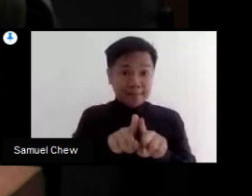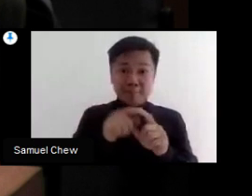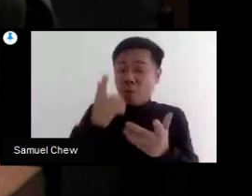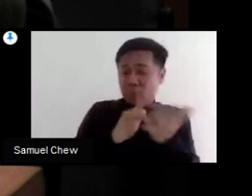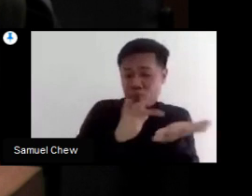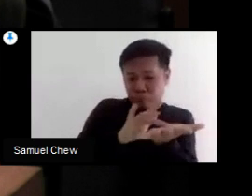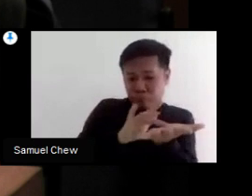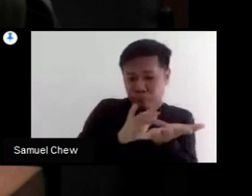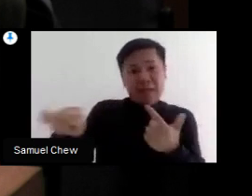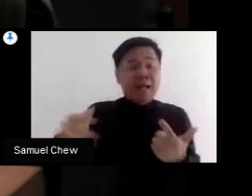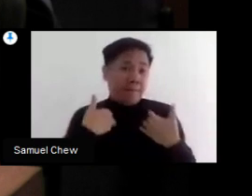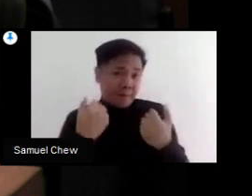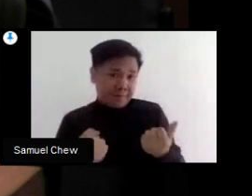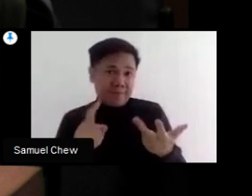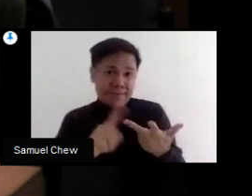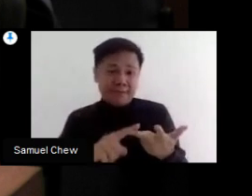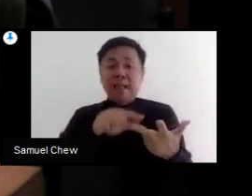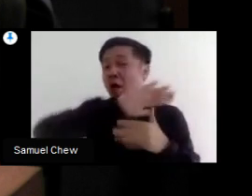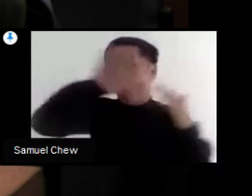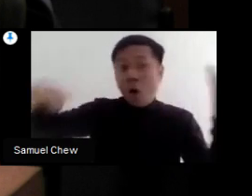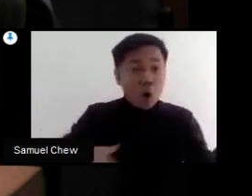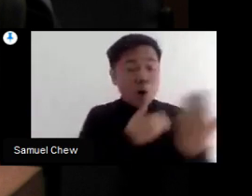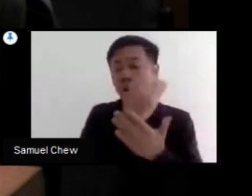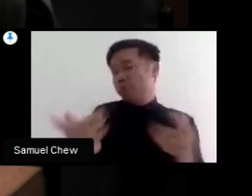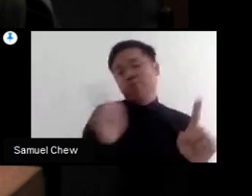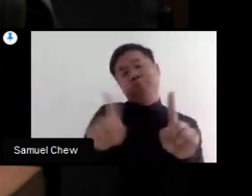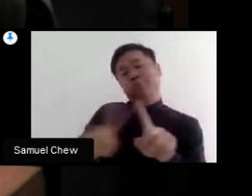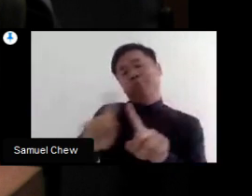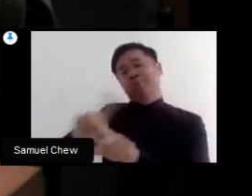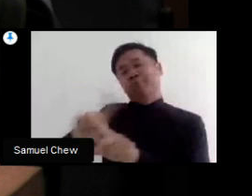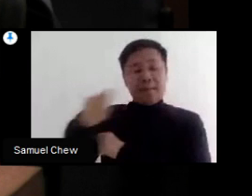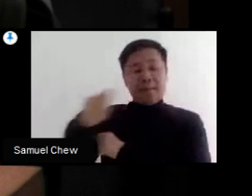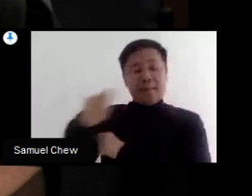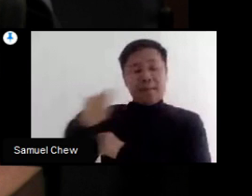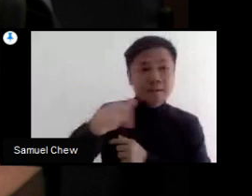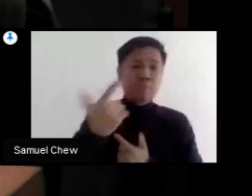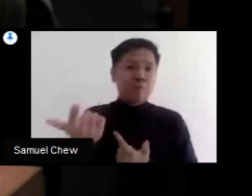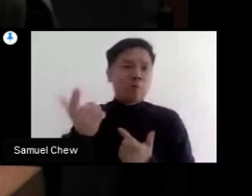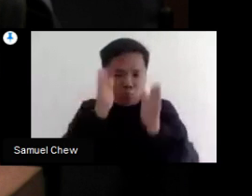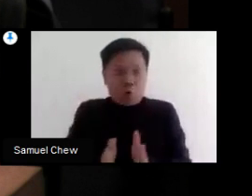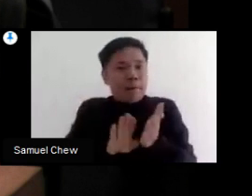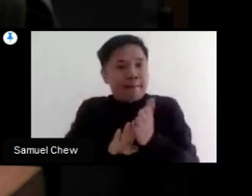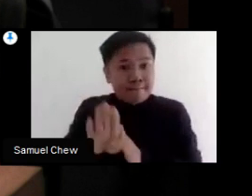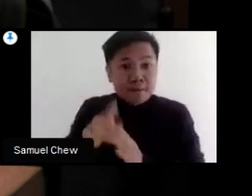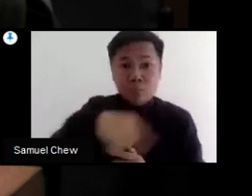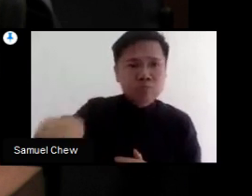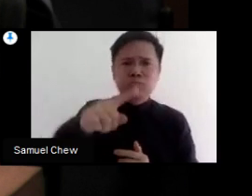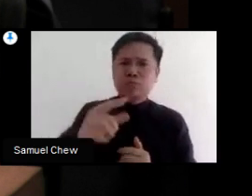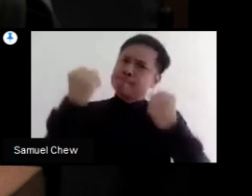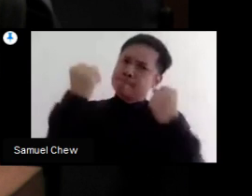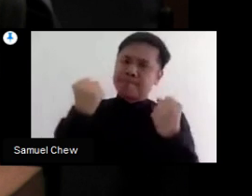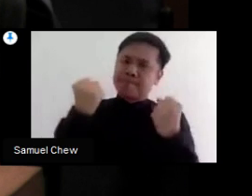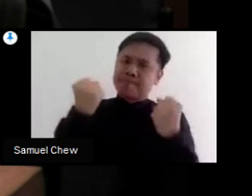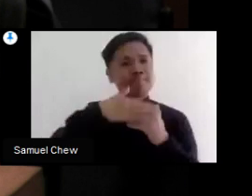For all, conditions will be created for the comprehensive human development. We should steadfastly strengthen exchanges and cooperation at the